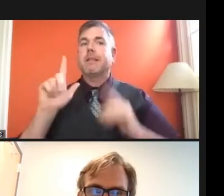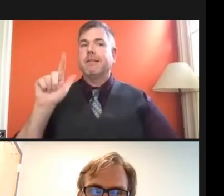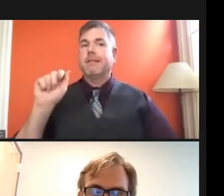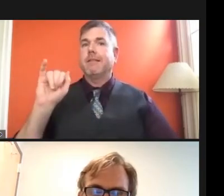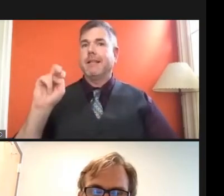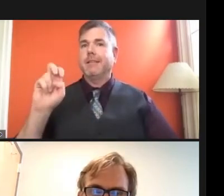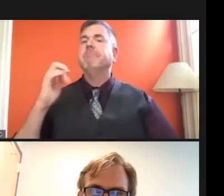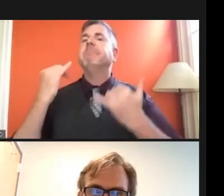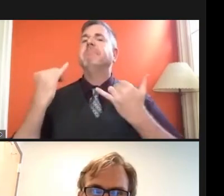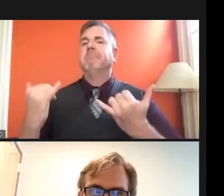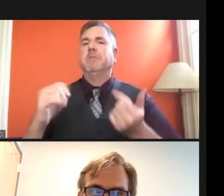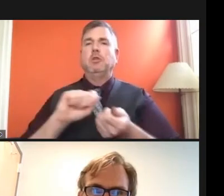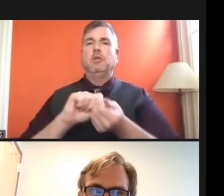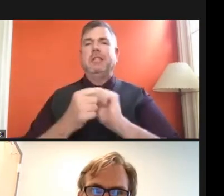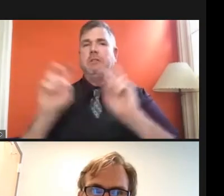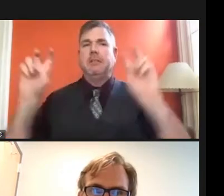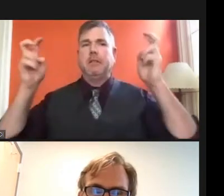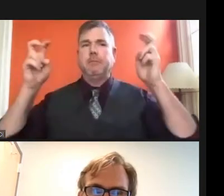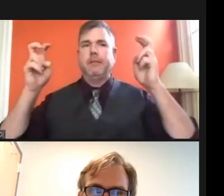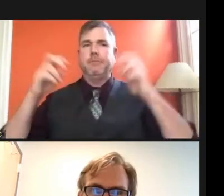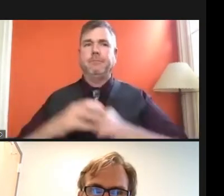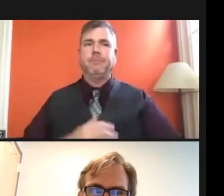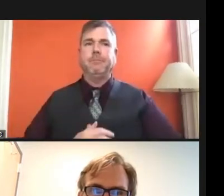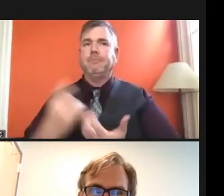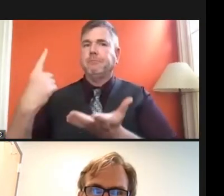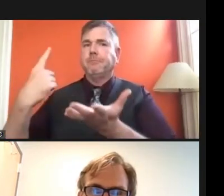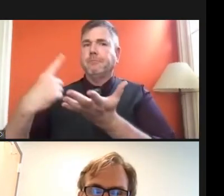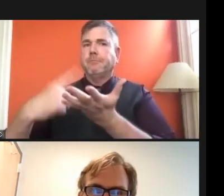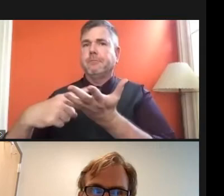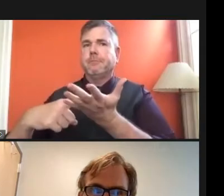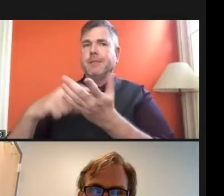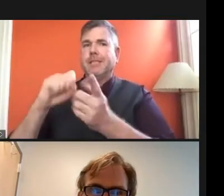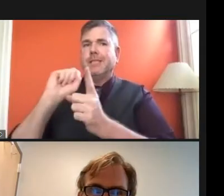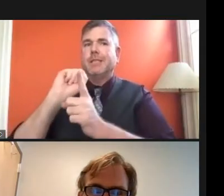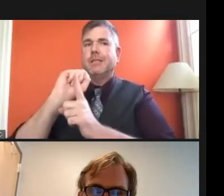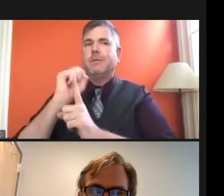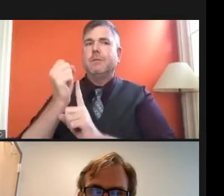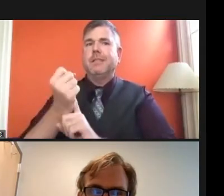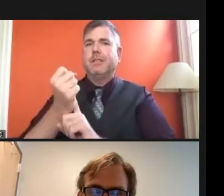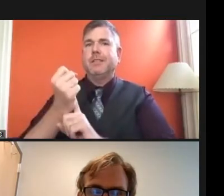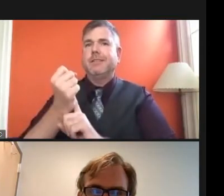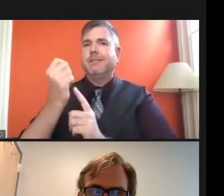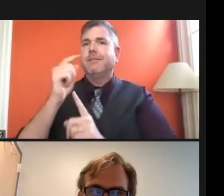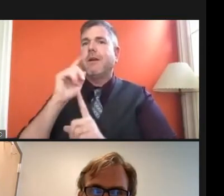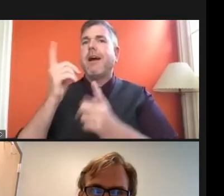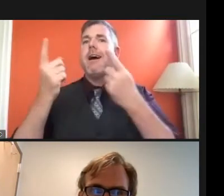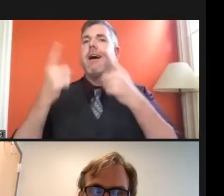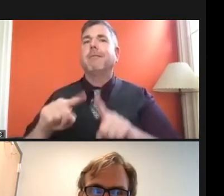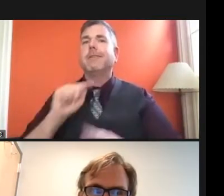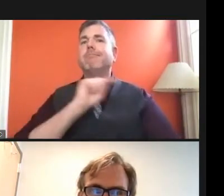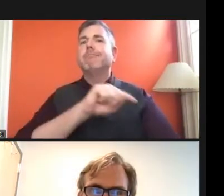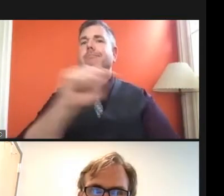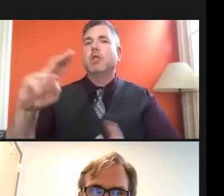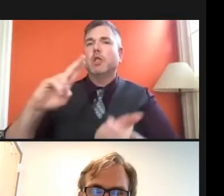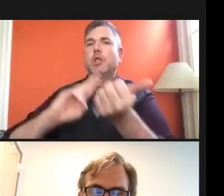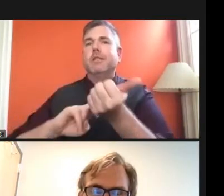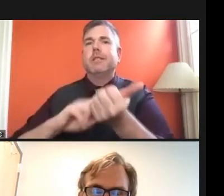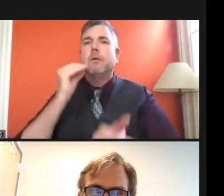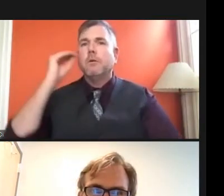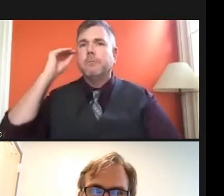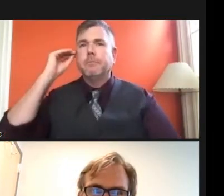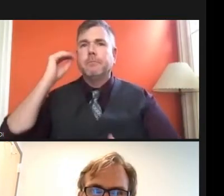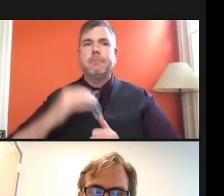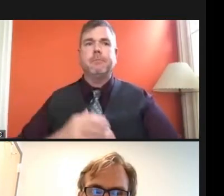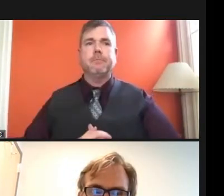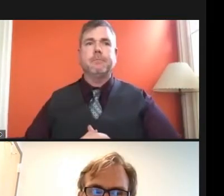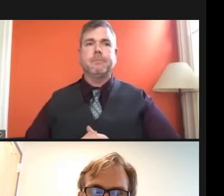our senior living facilities, our long-term care facilities. And frankly, the number of COVID positive patients among residents and